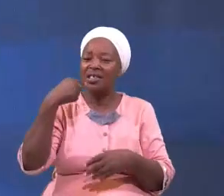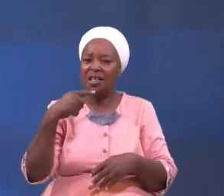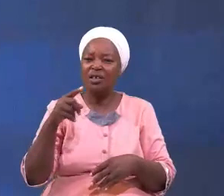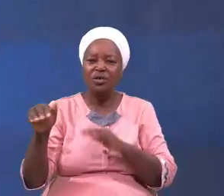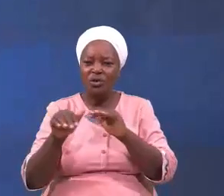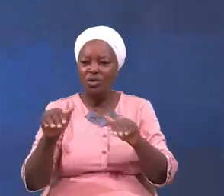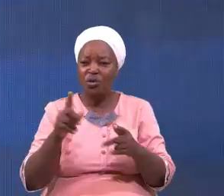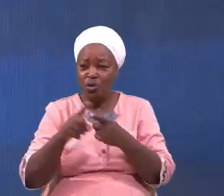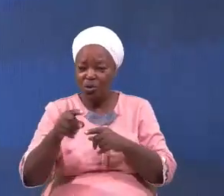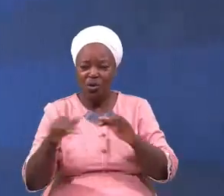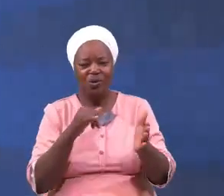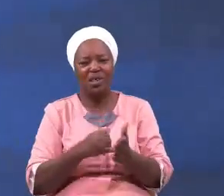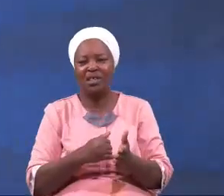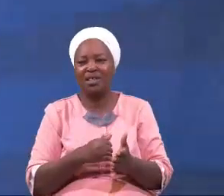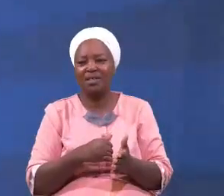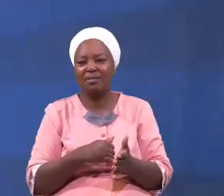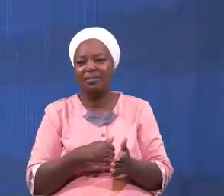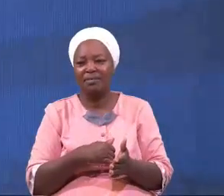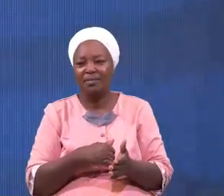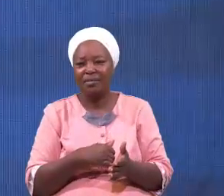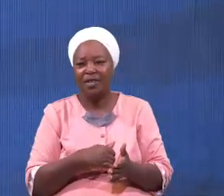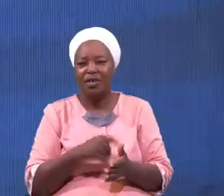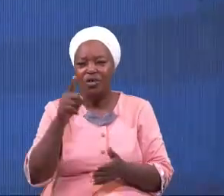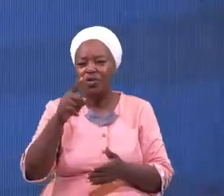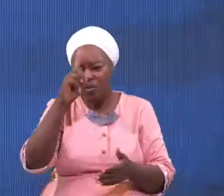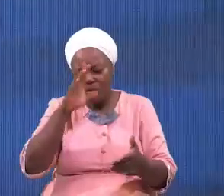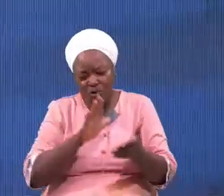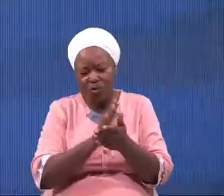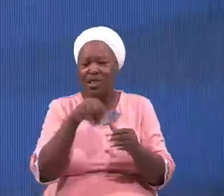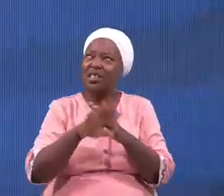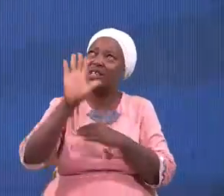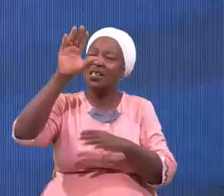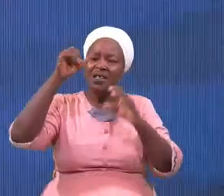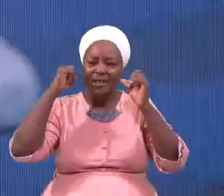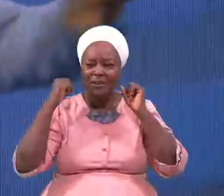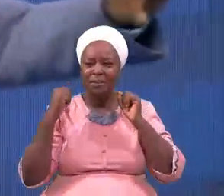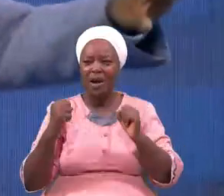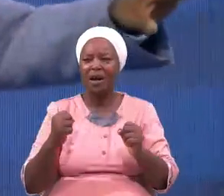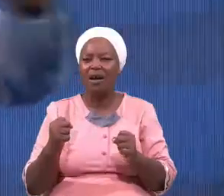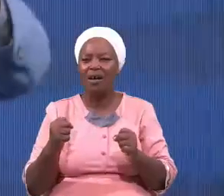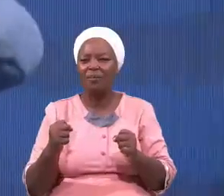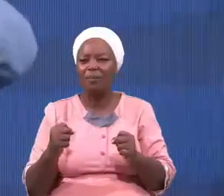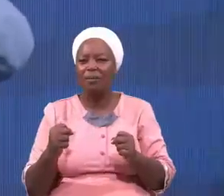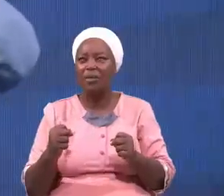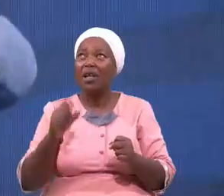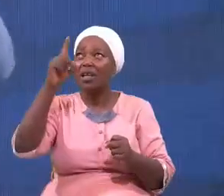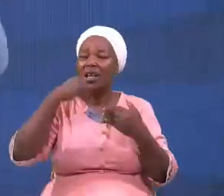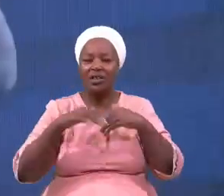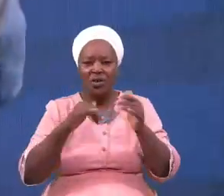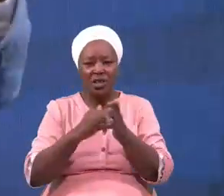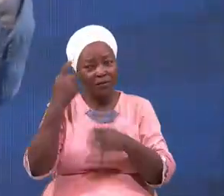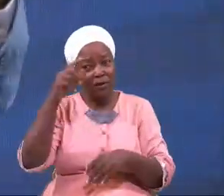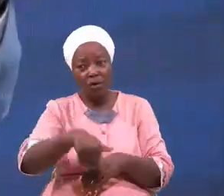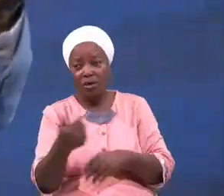do. You trust in his power. He has done it for other